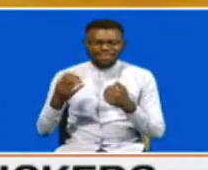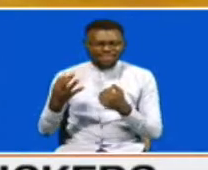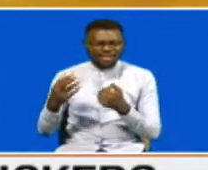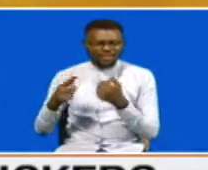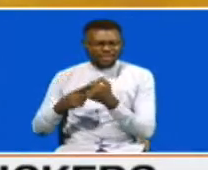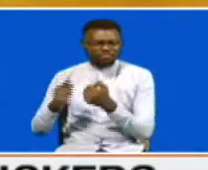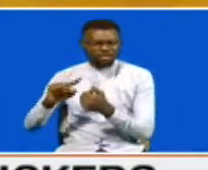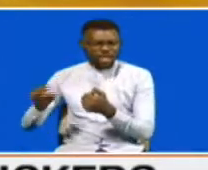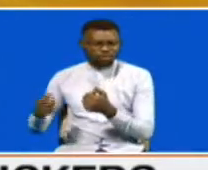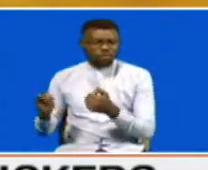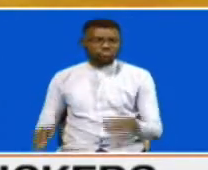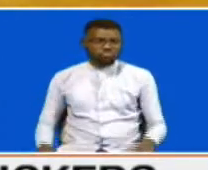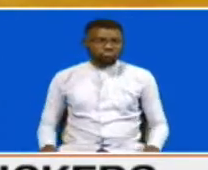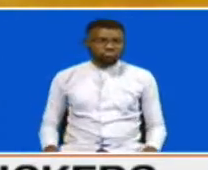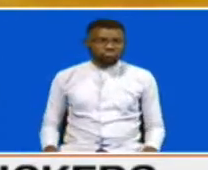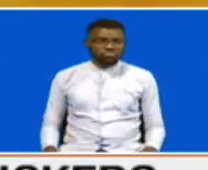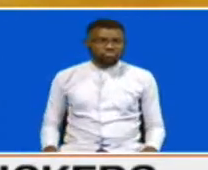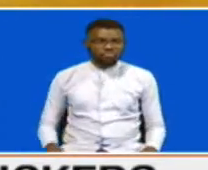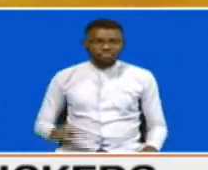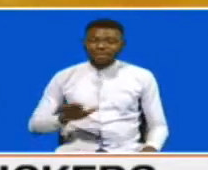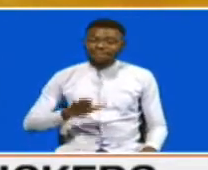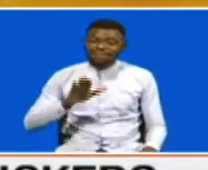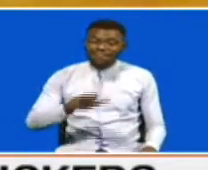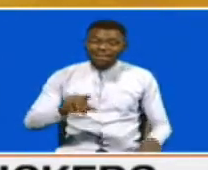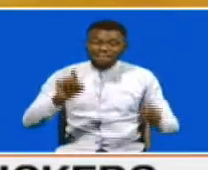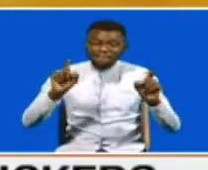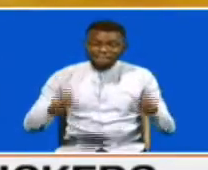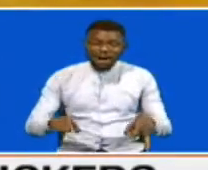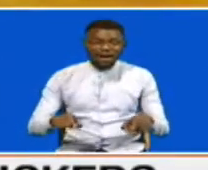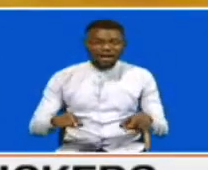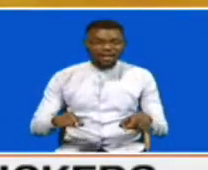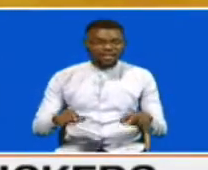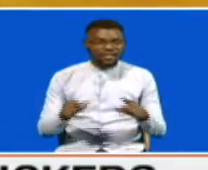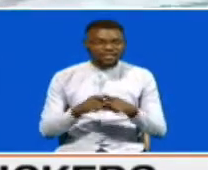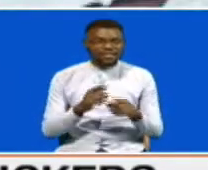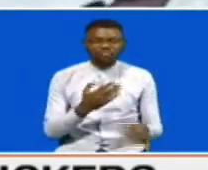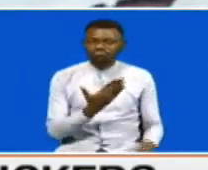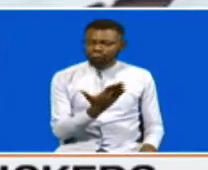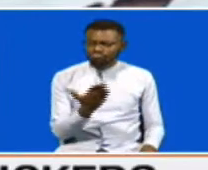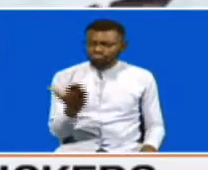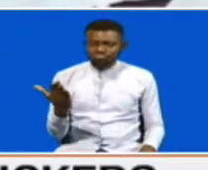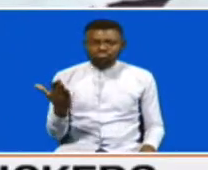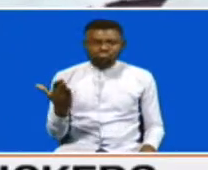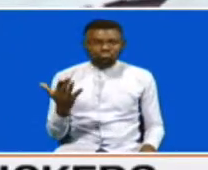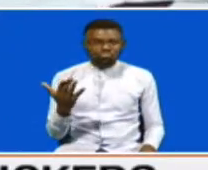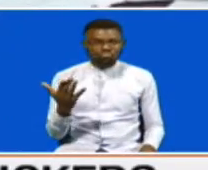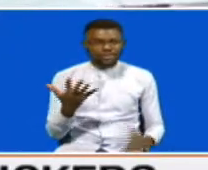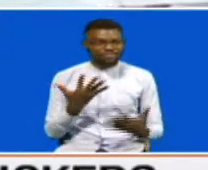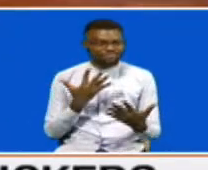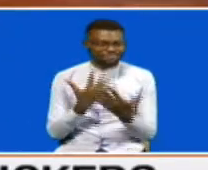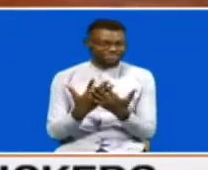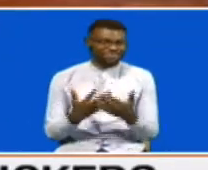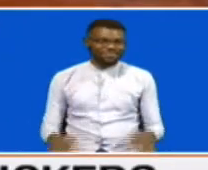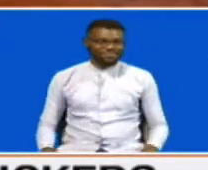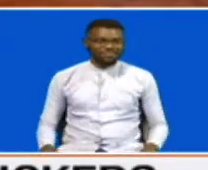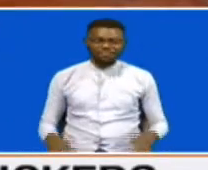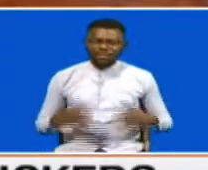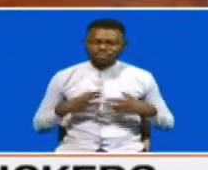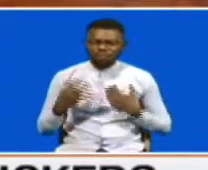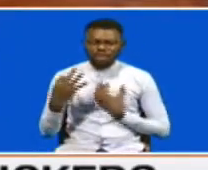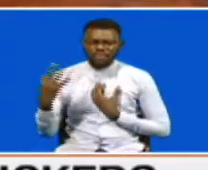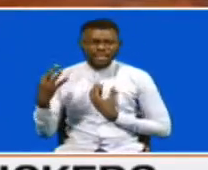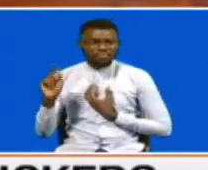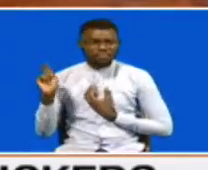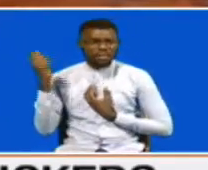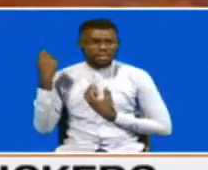3,966,336,000, is imposed, and in default, each of them to serve 1 year. However, three Kenyans who